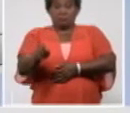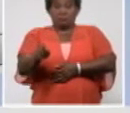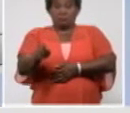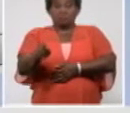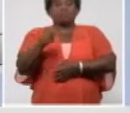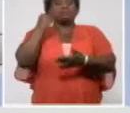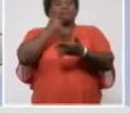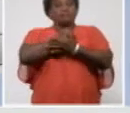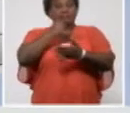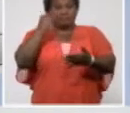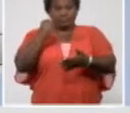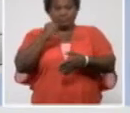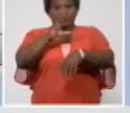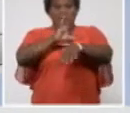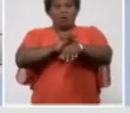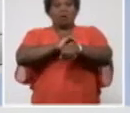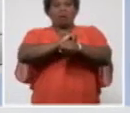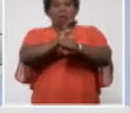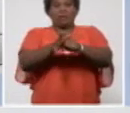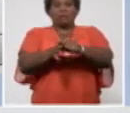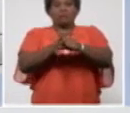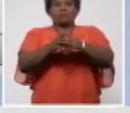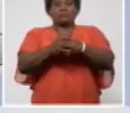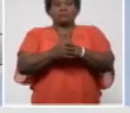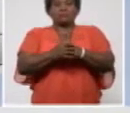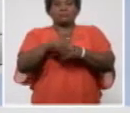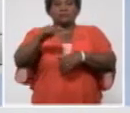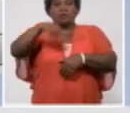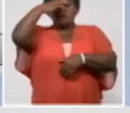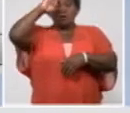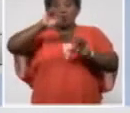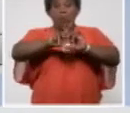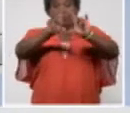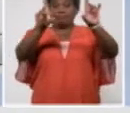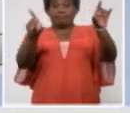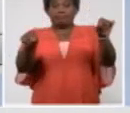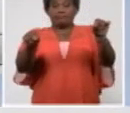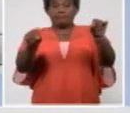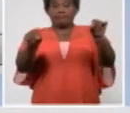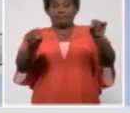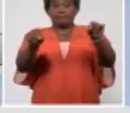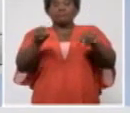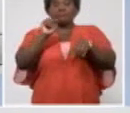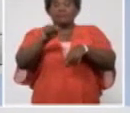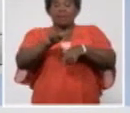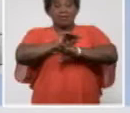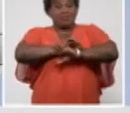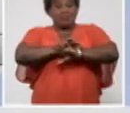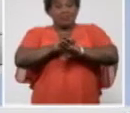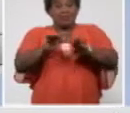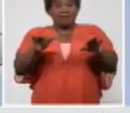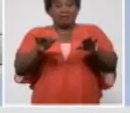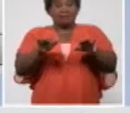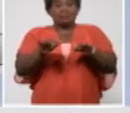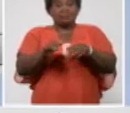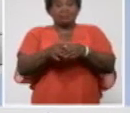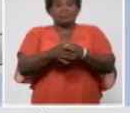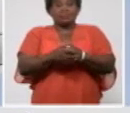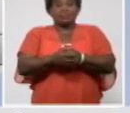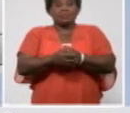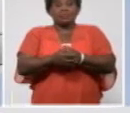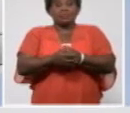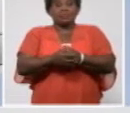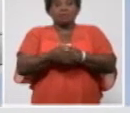7,745 samples, 57 people tested positive for COVID-19. This brings the total number